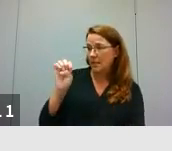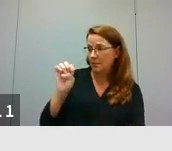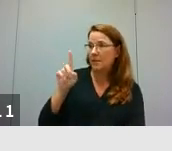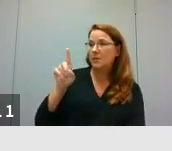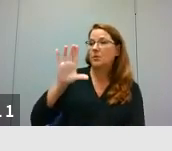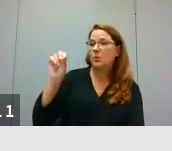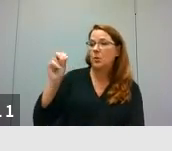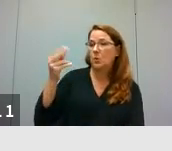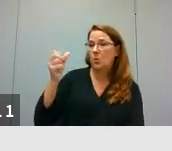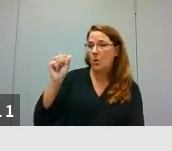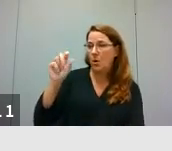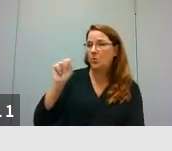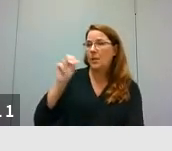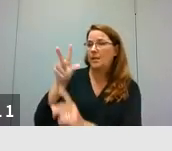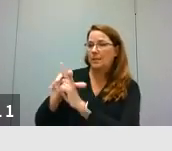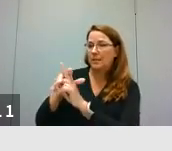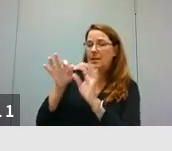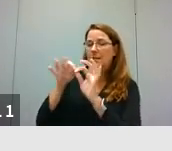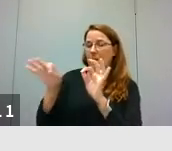caption.